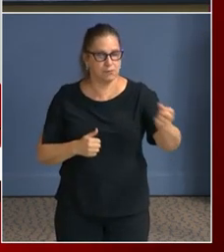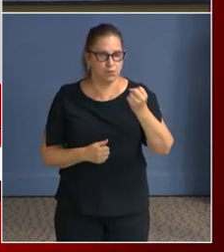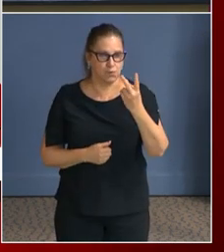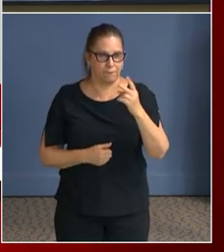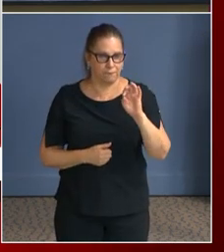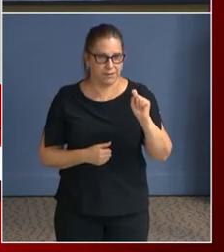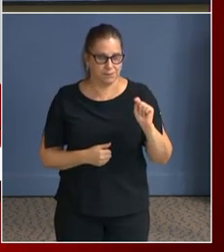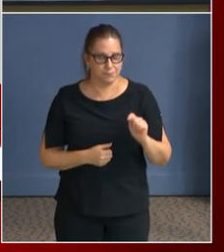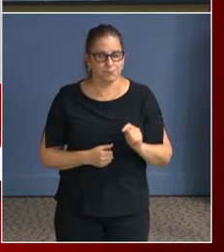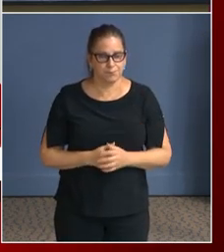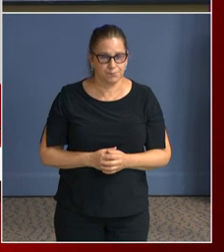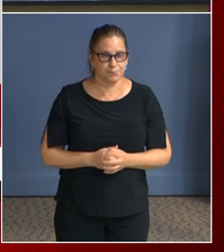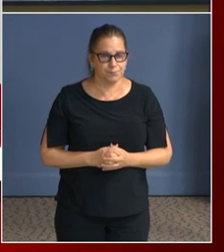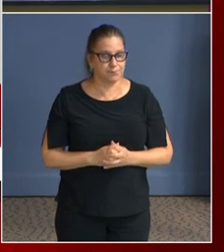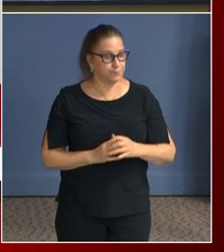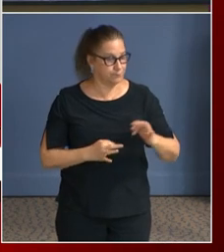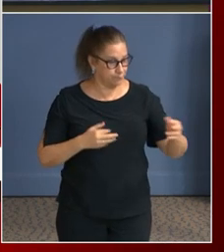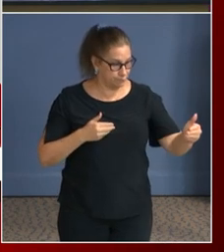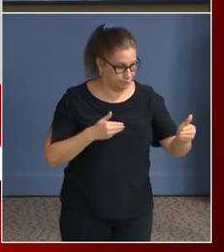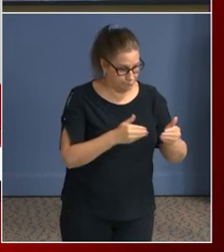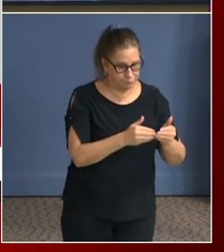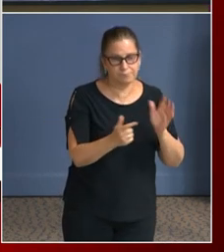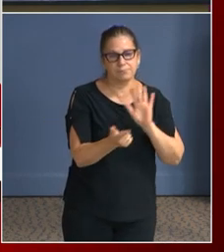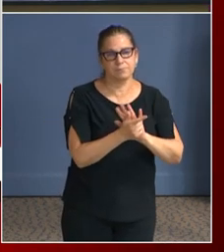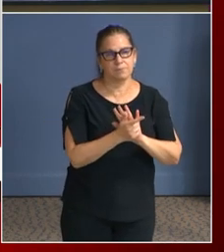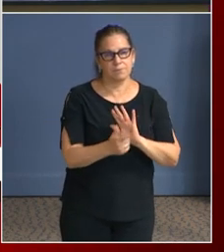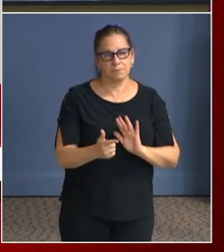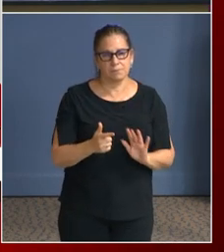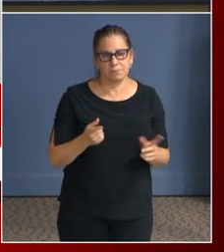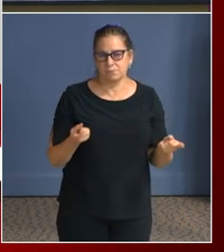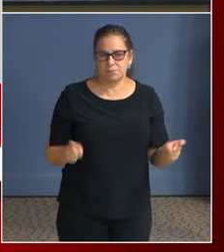about the differences in fireworks at